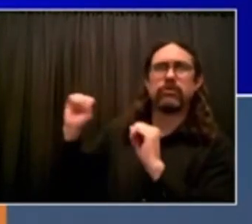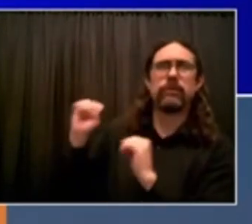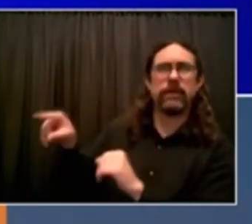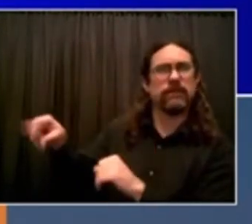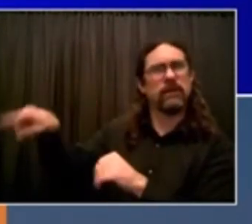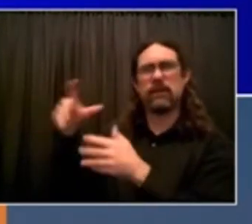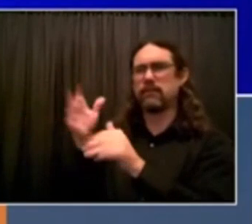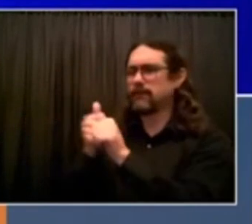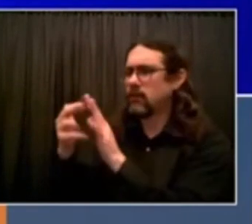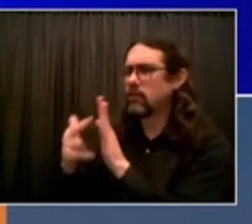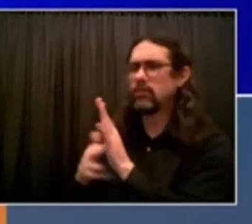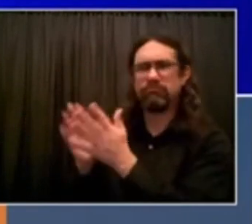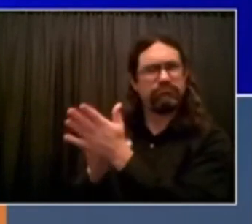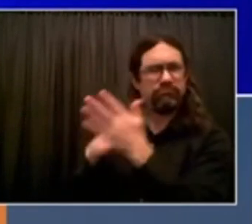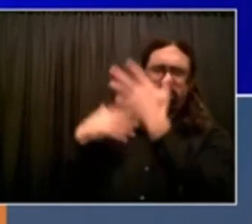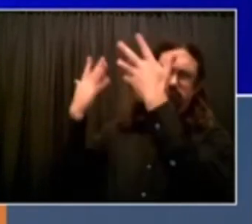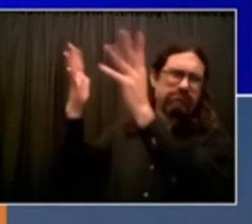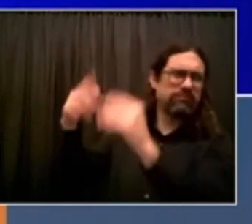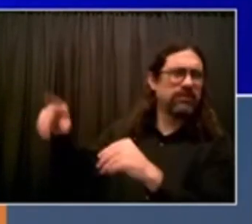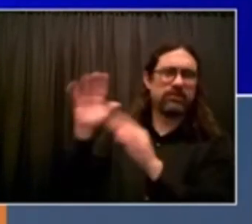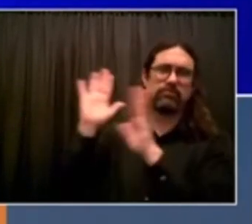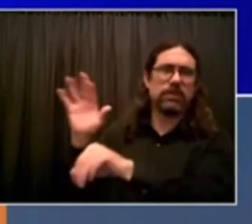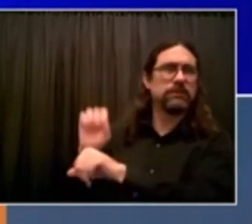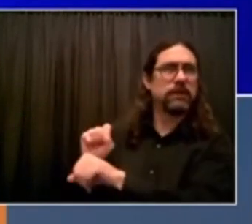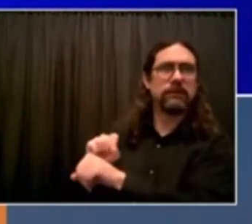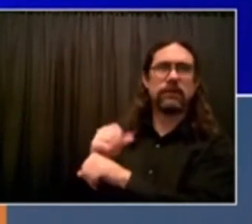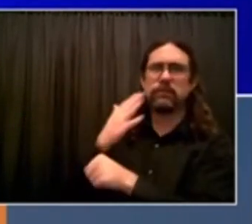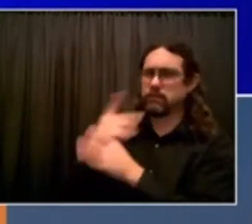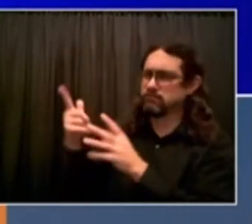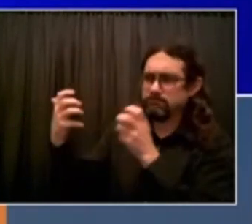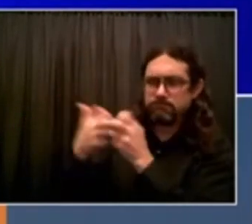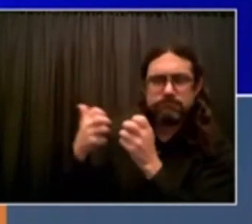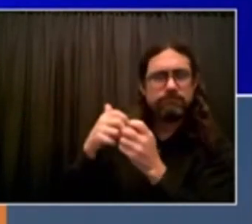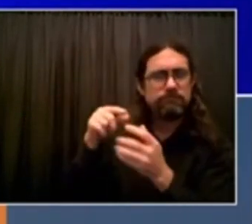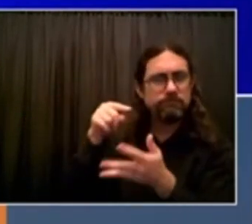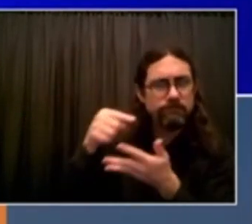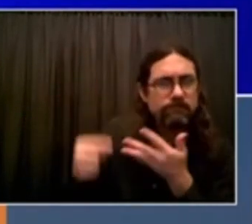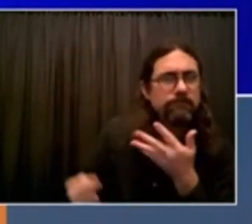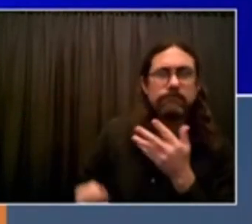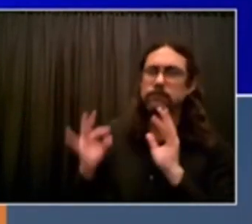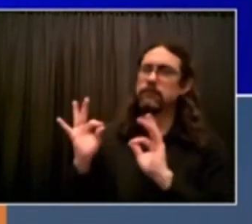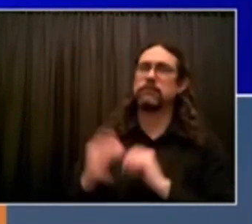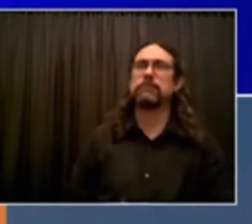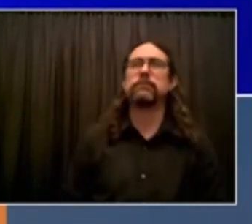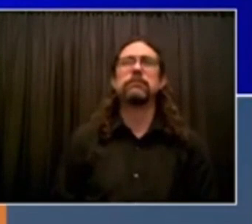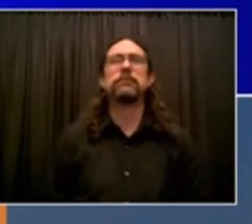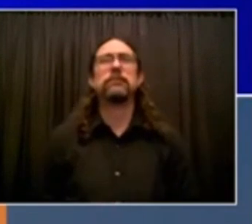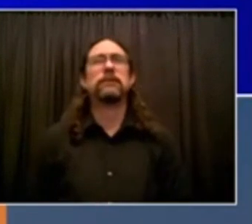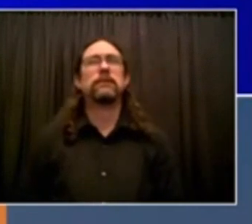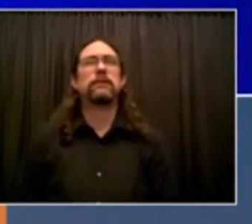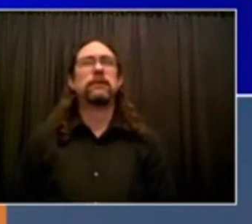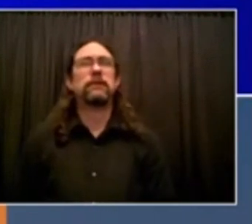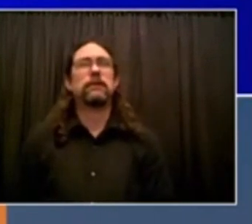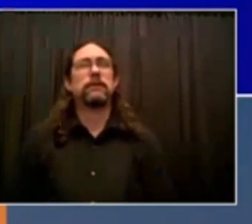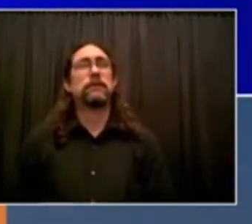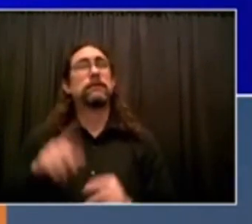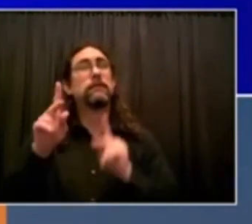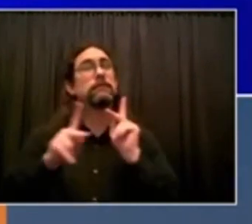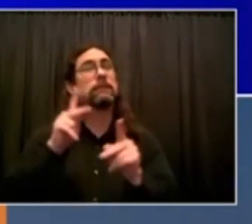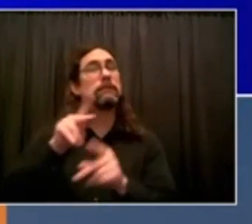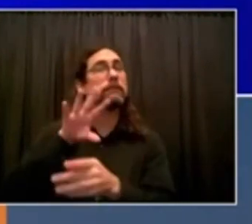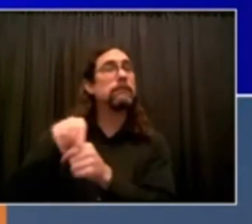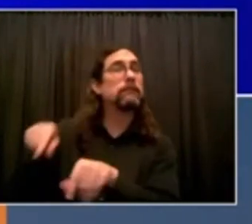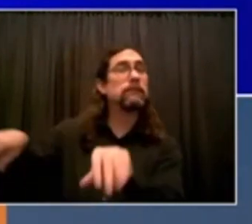I constantly hear from people that they know if they go into a place under Key to NYC, they're safe and they feel comfortable. They're going to enjoy themselves. They